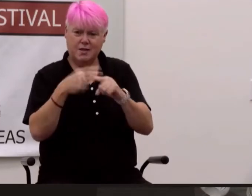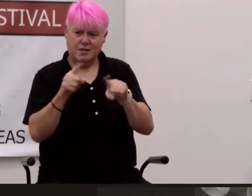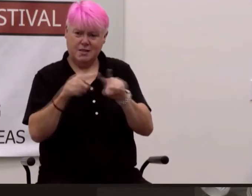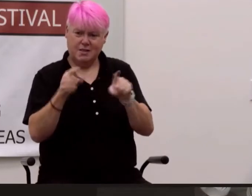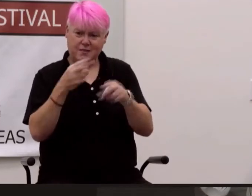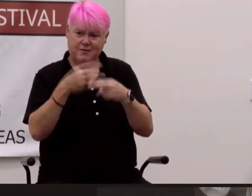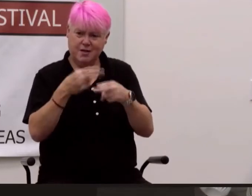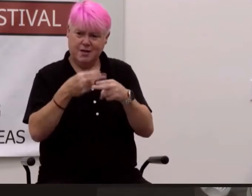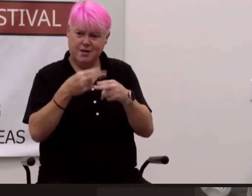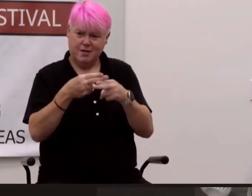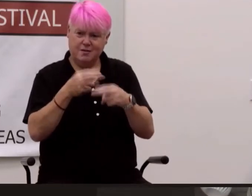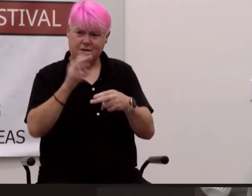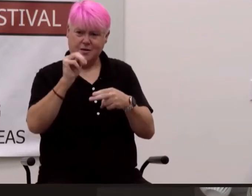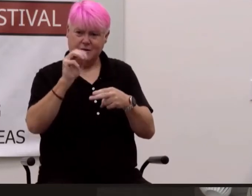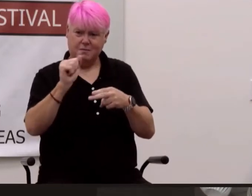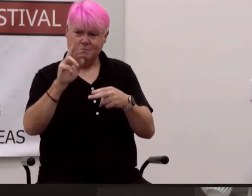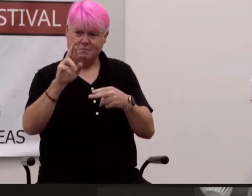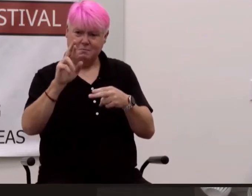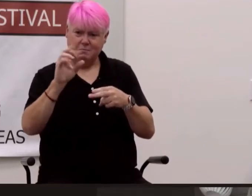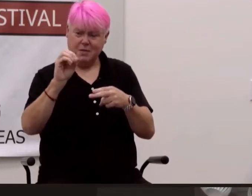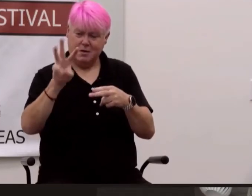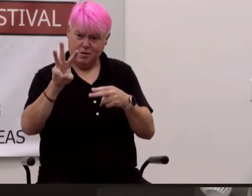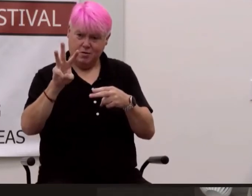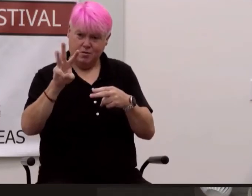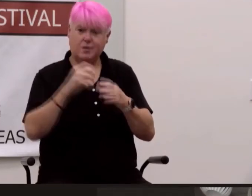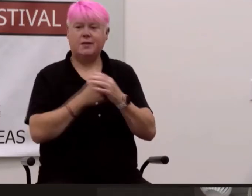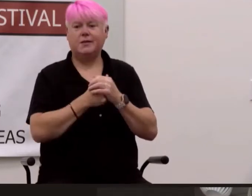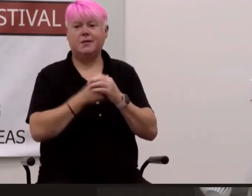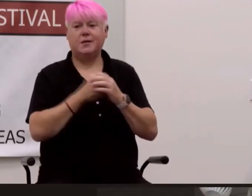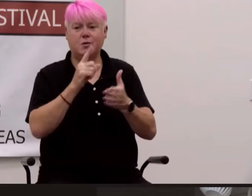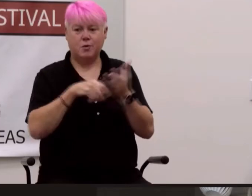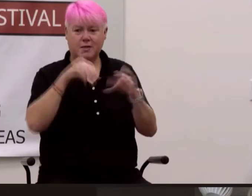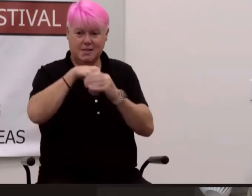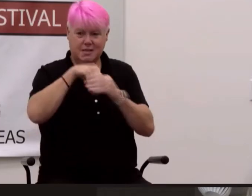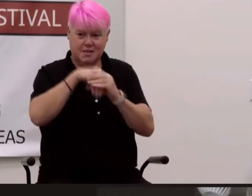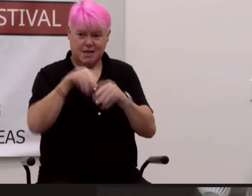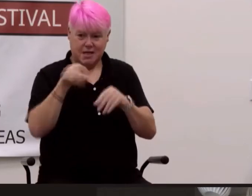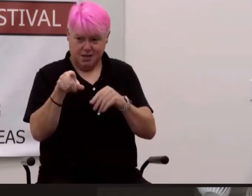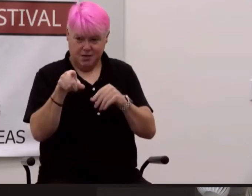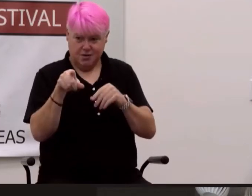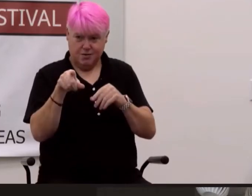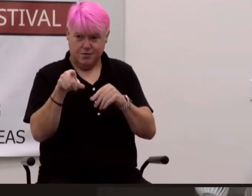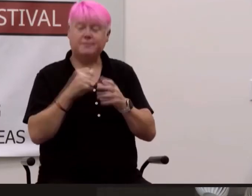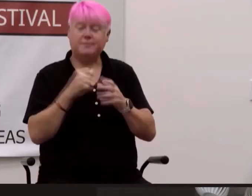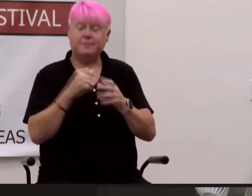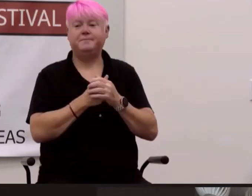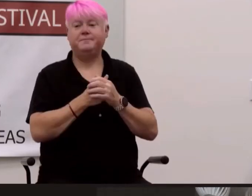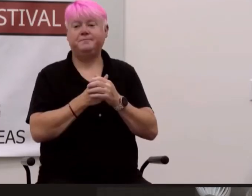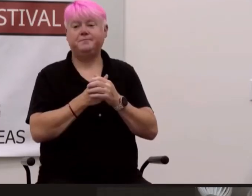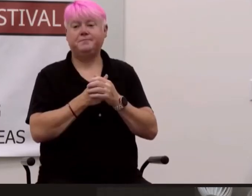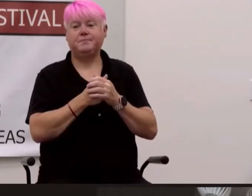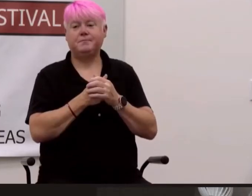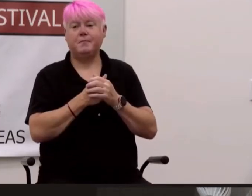calling it marrow, from the bone, what's inside you. It's nourishing, it's significant. And so we had this